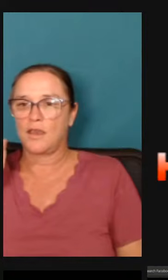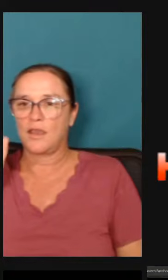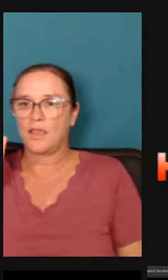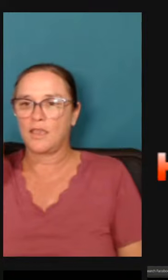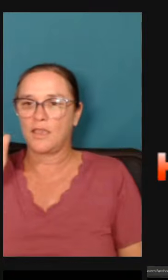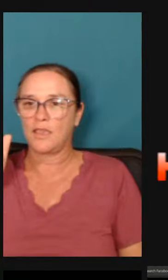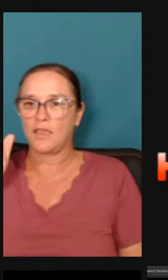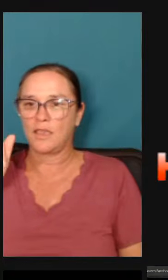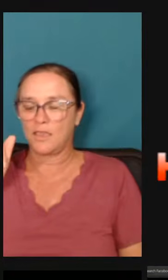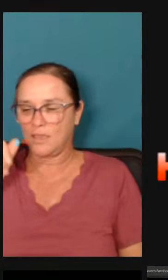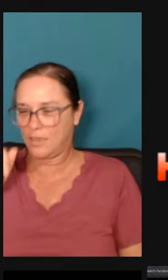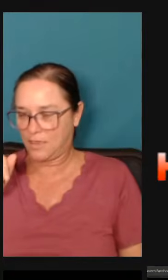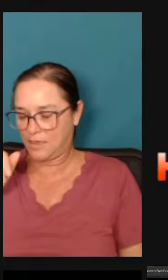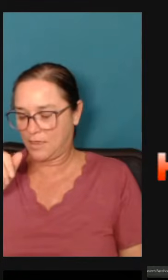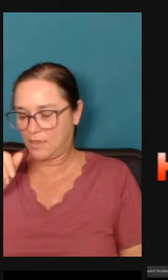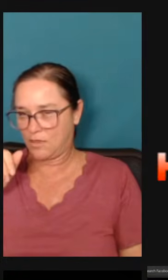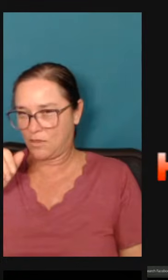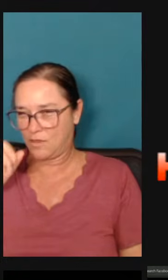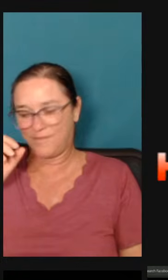is really coming down.